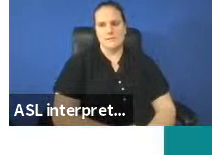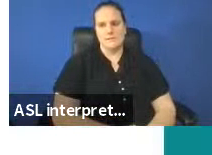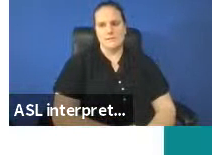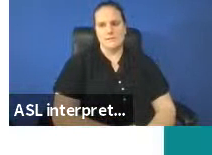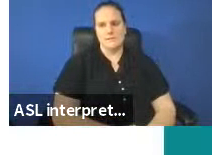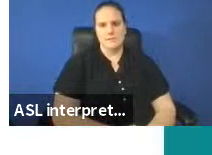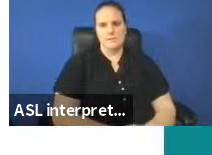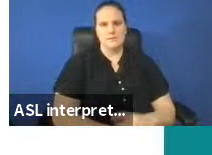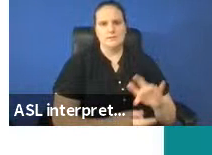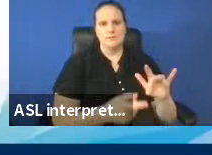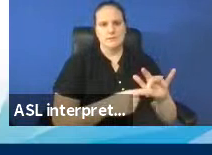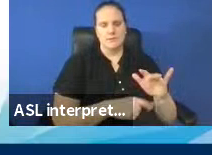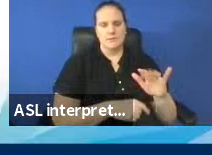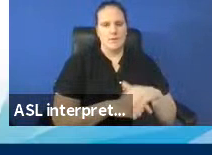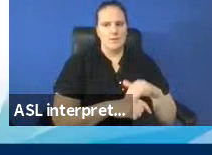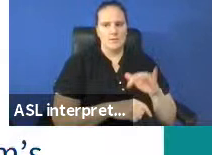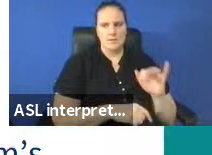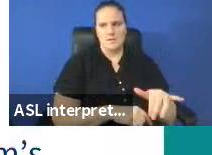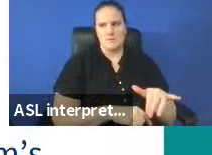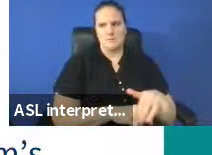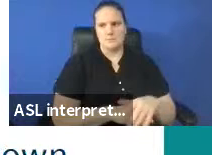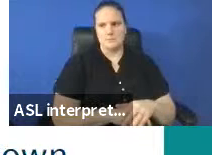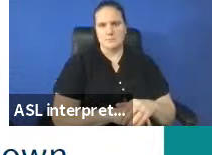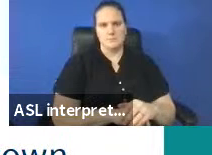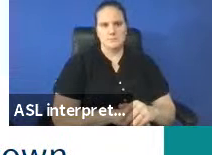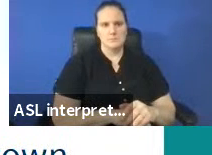Sorry, I skipped over that. I got excited about.